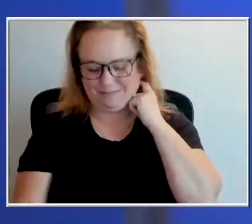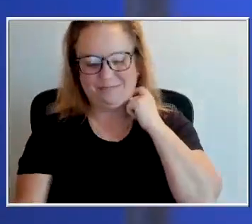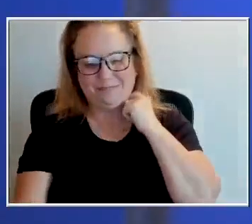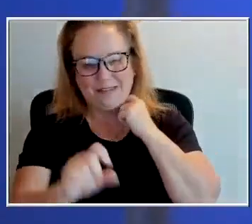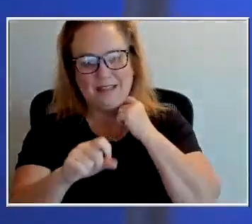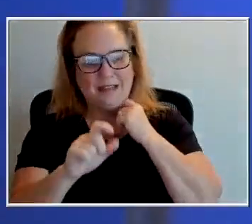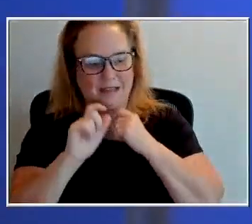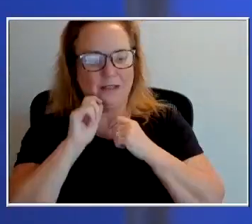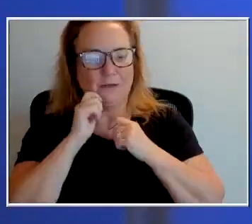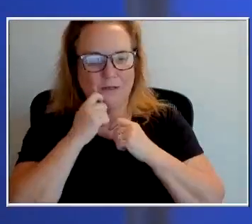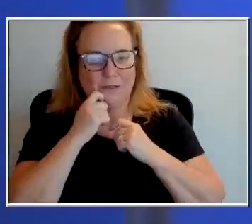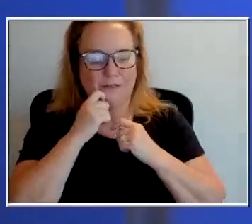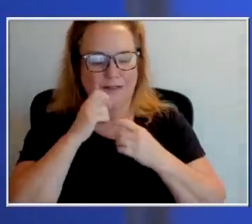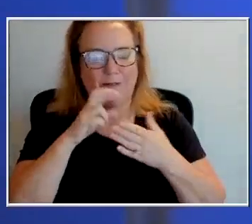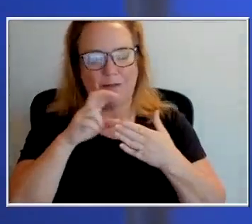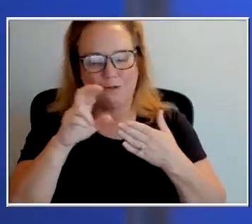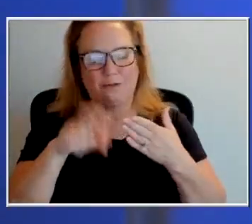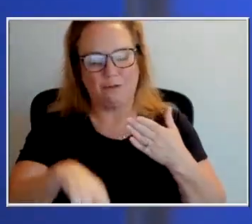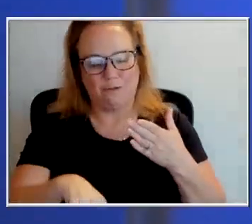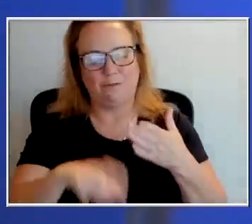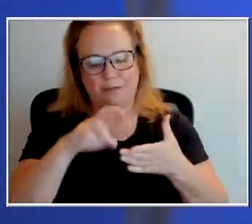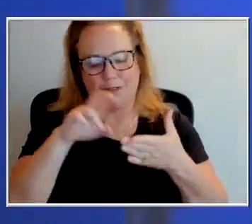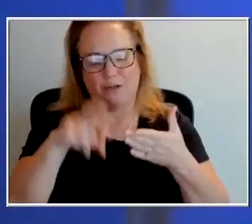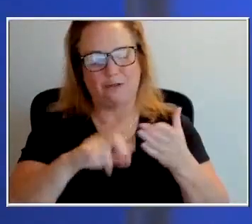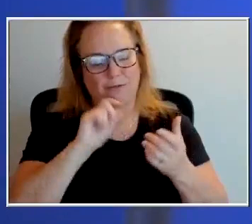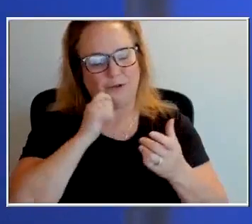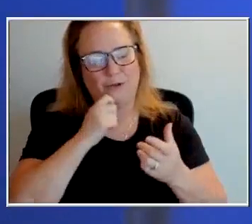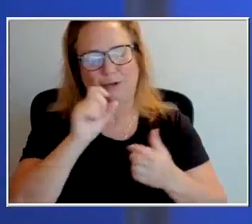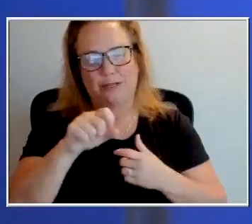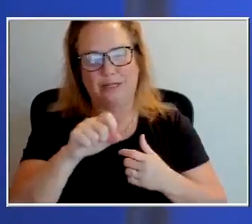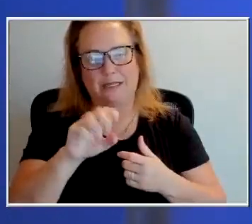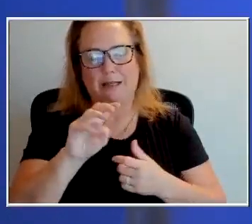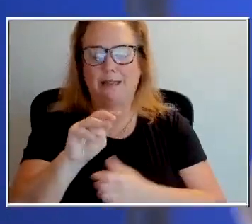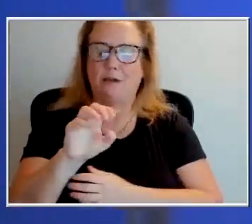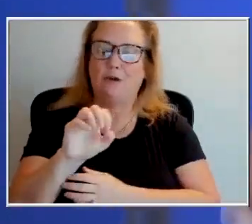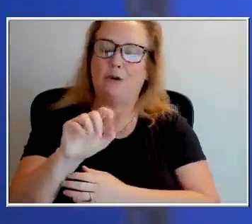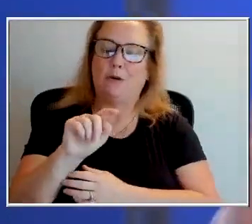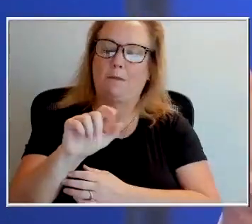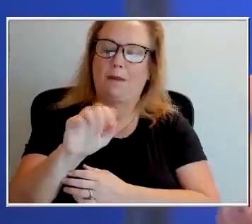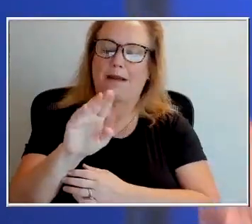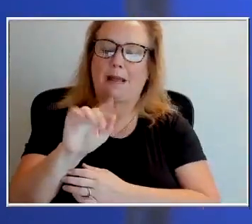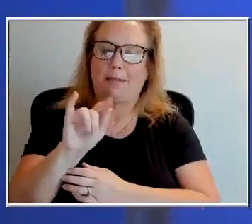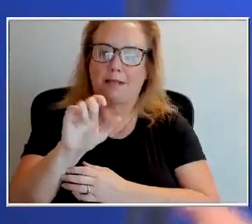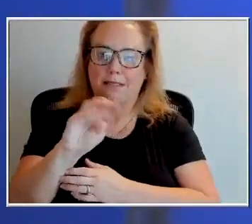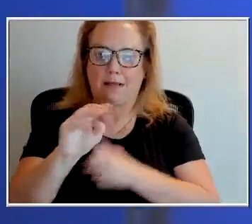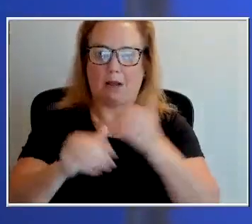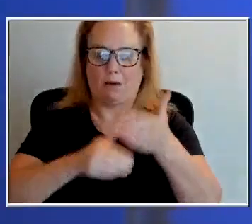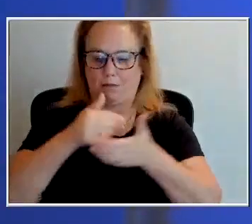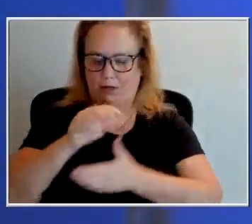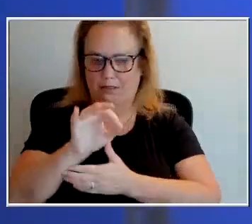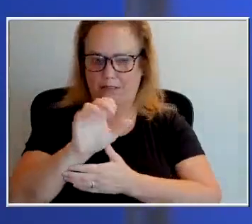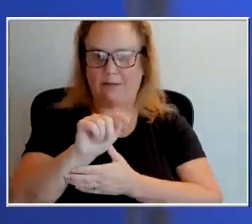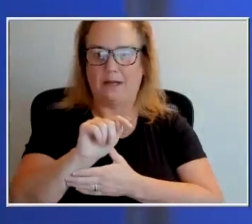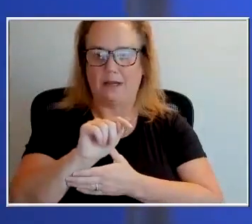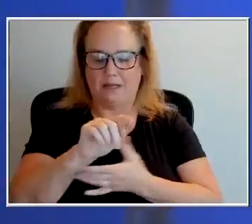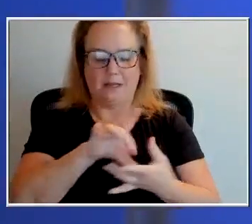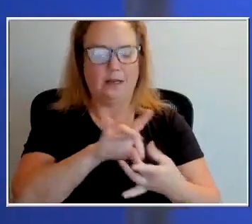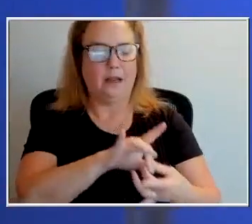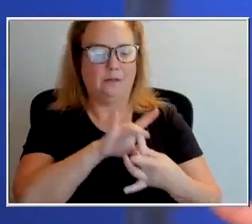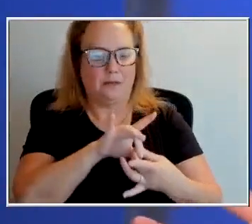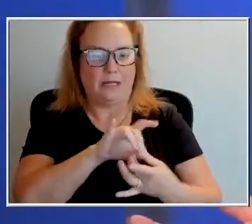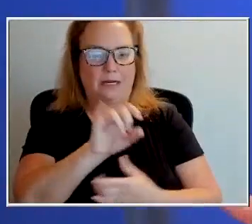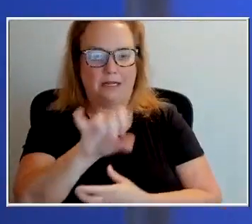did look really cool. Yeah, awesome. So fat metabolism, so how we process fat is known to be related.